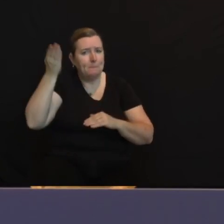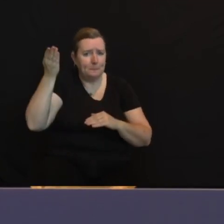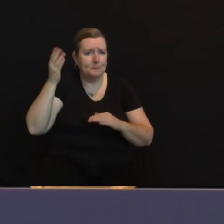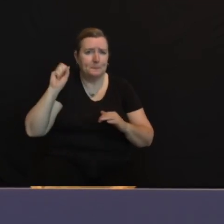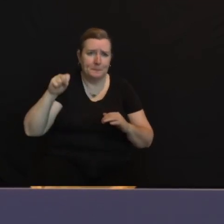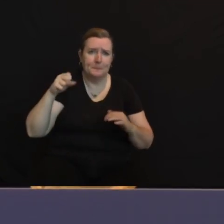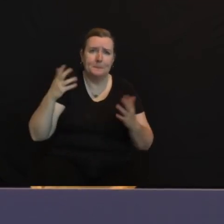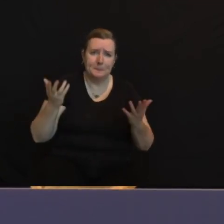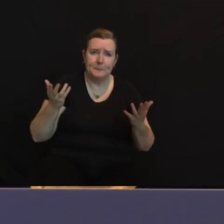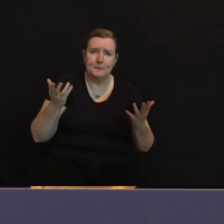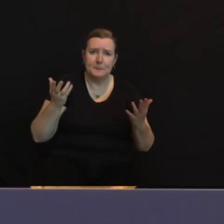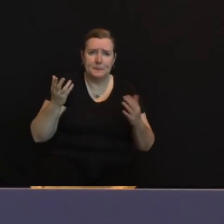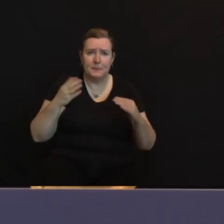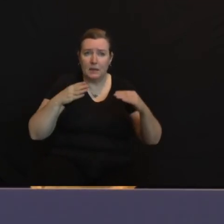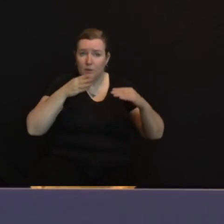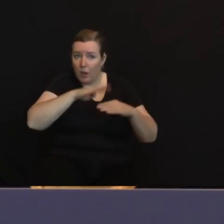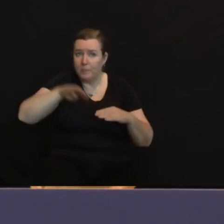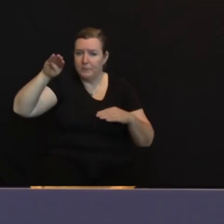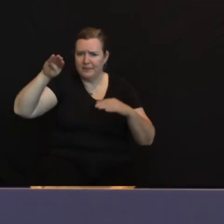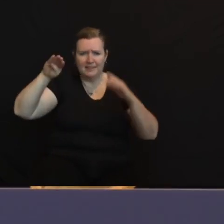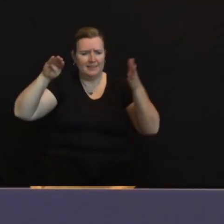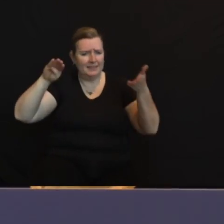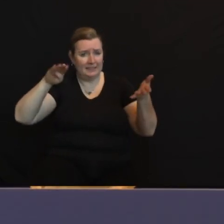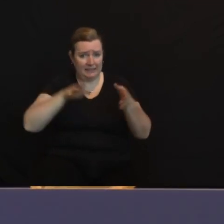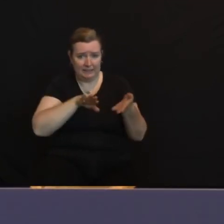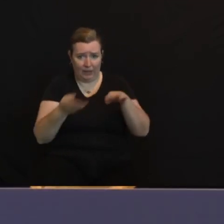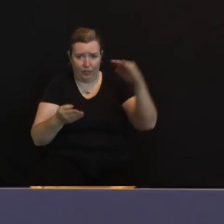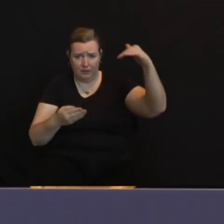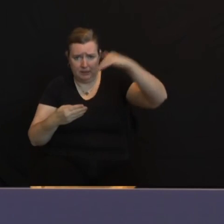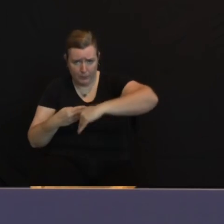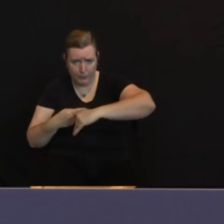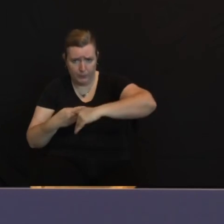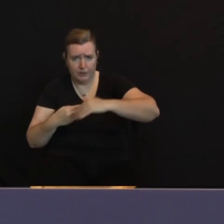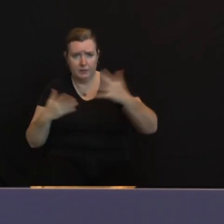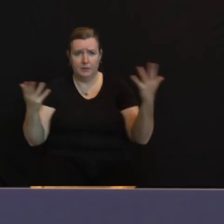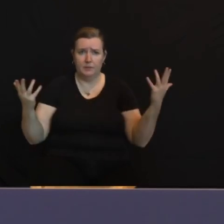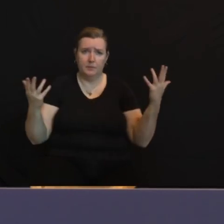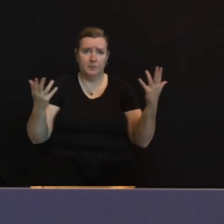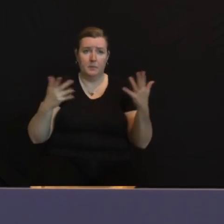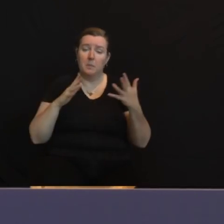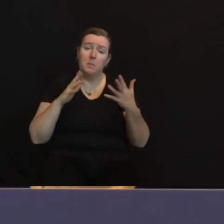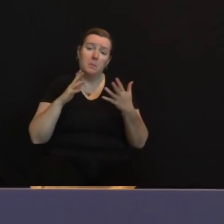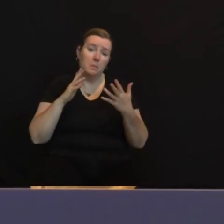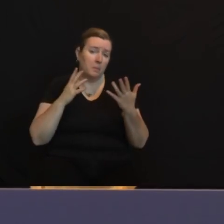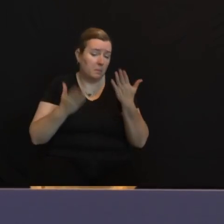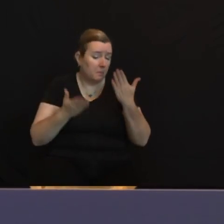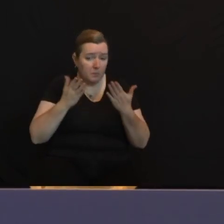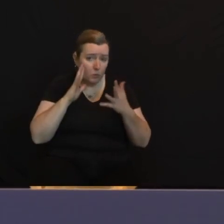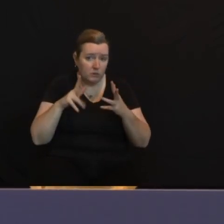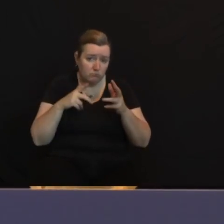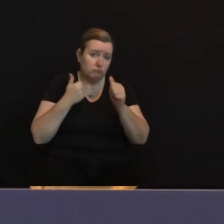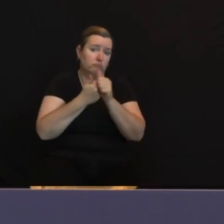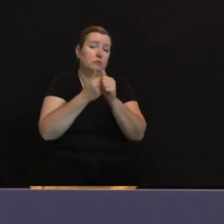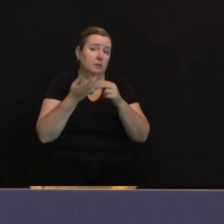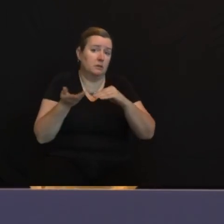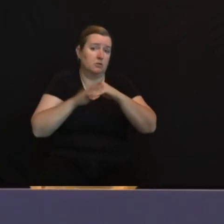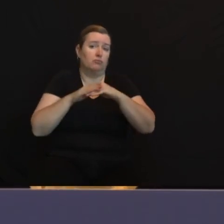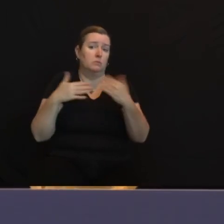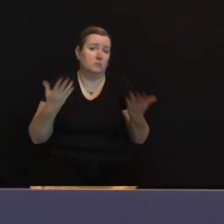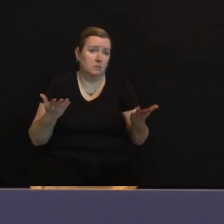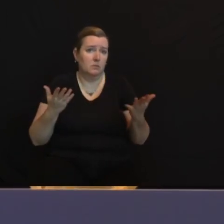RT is in a range. It's stuck in a range without question. Spot positivity is up. I will just posit that